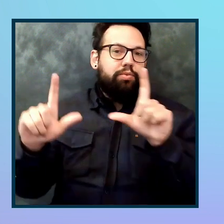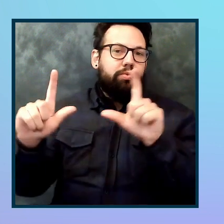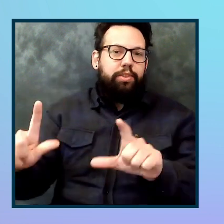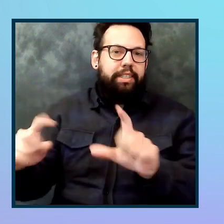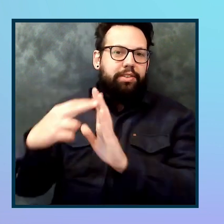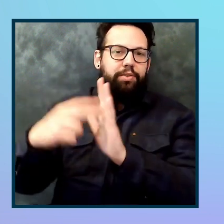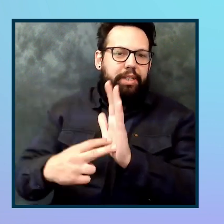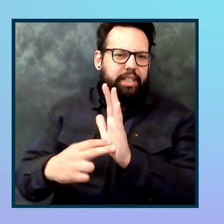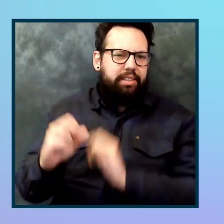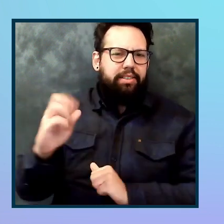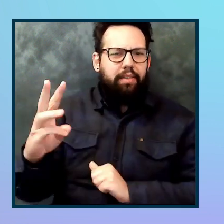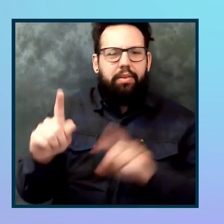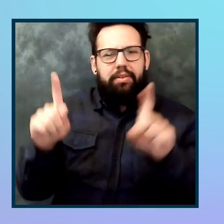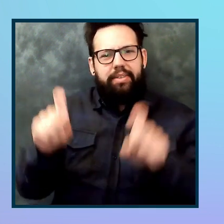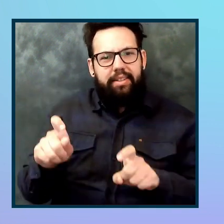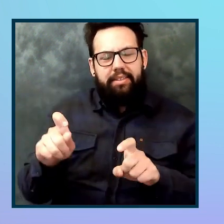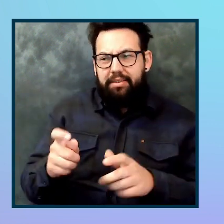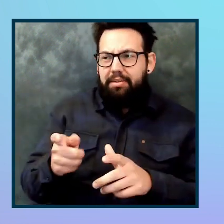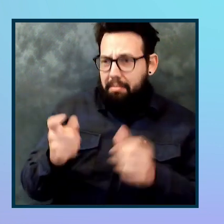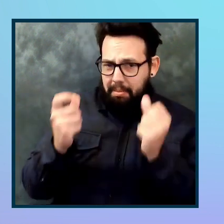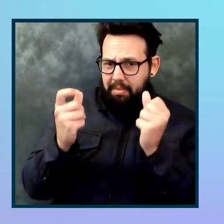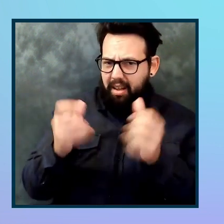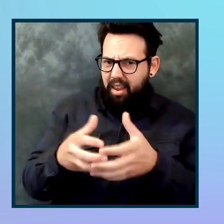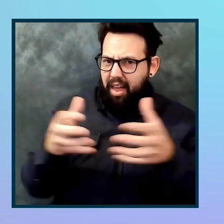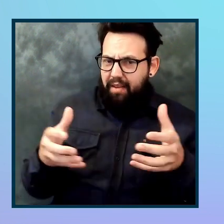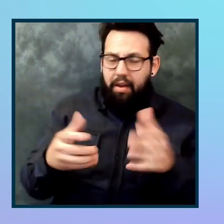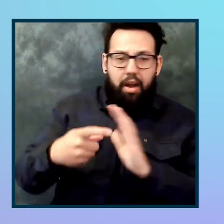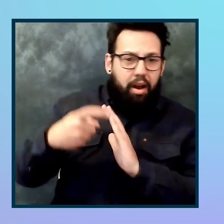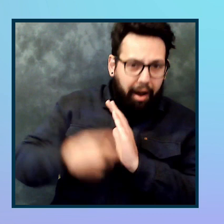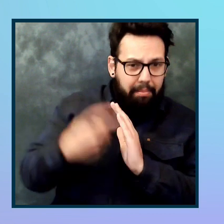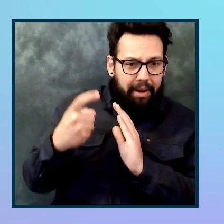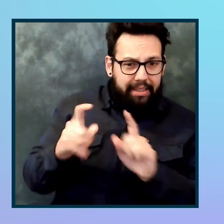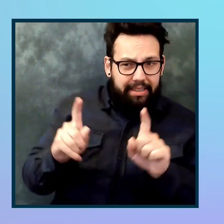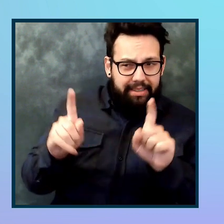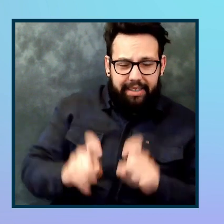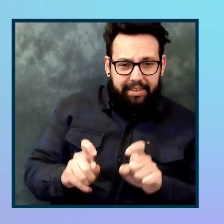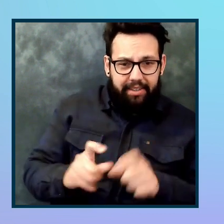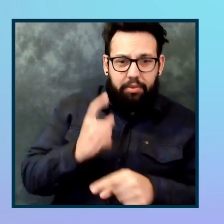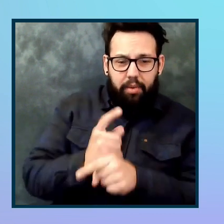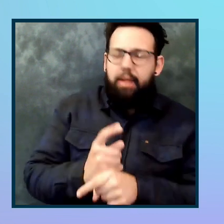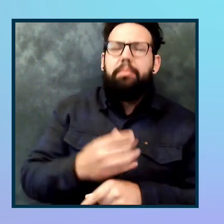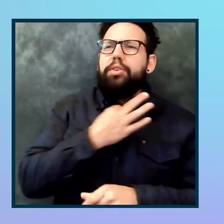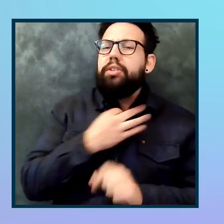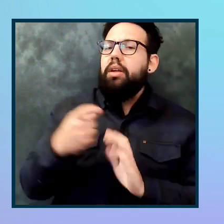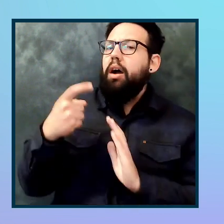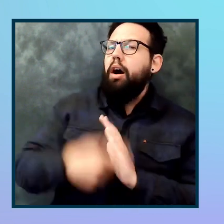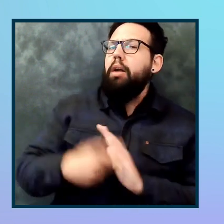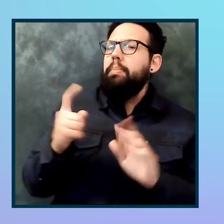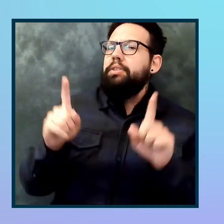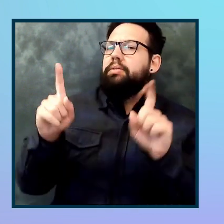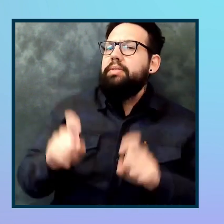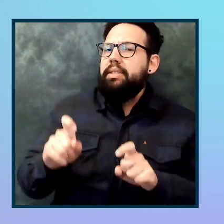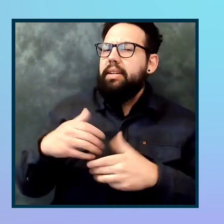are doing some amount of automated testing, but can you speak about what you do after your automated testing with